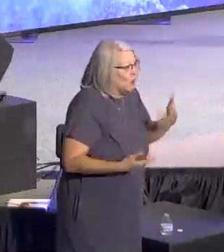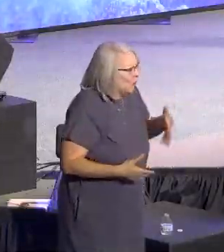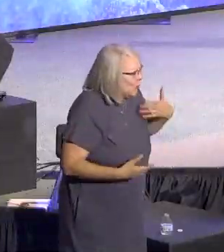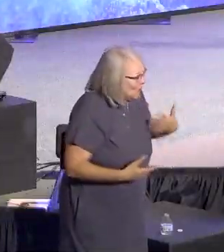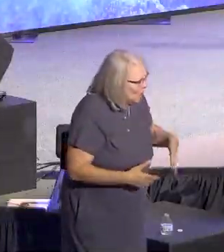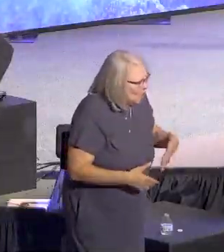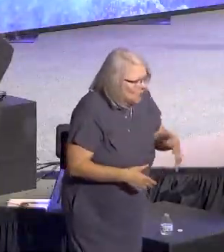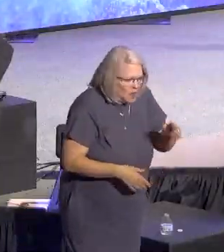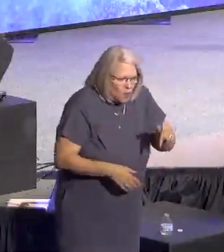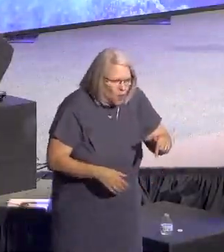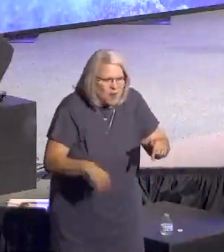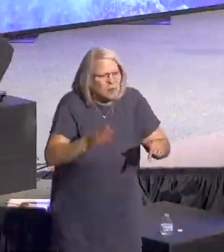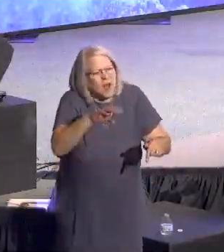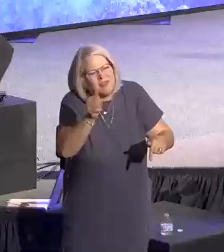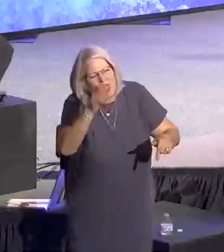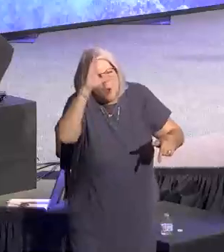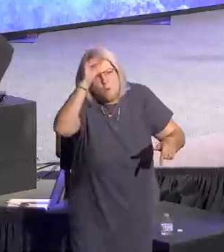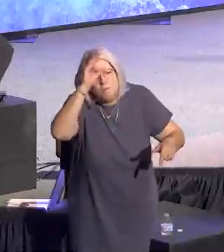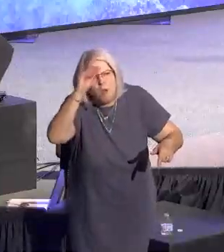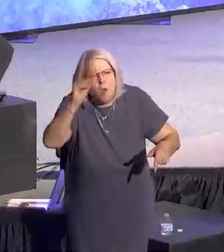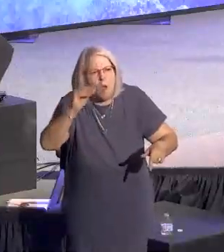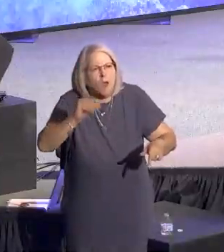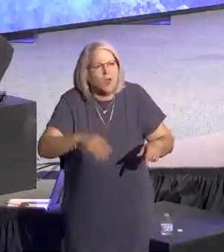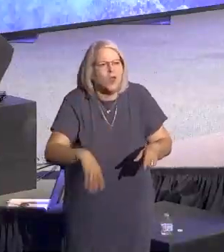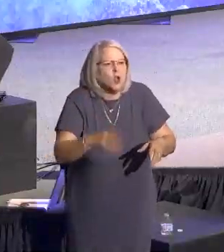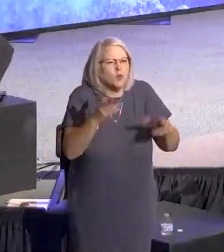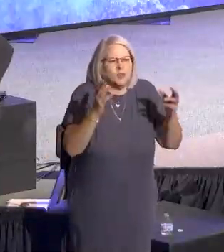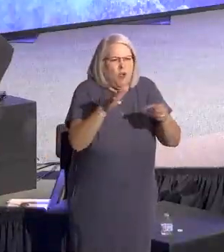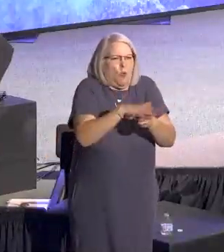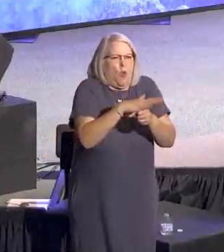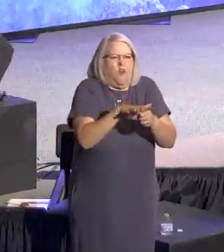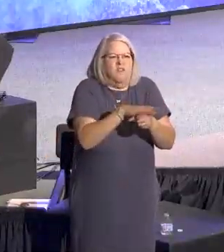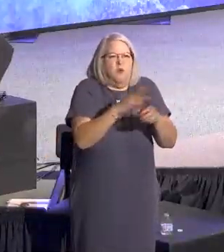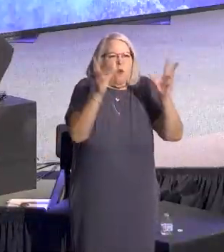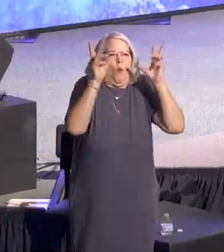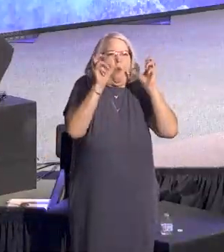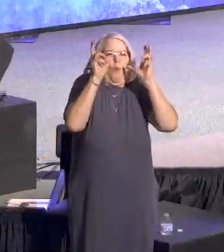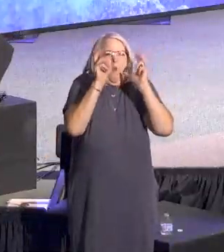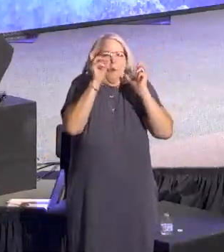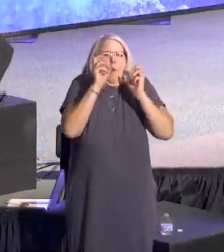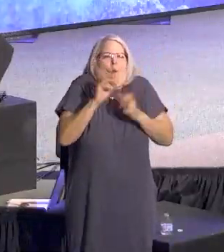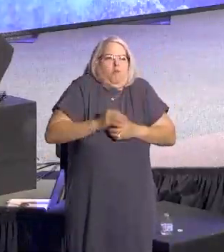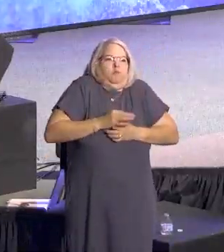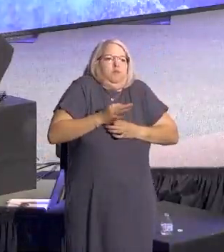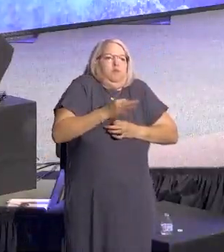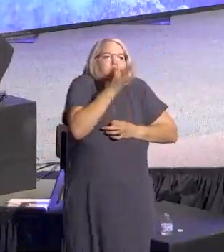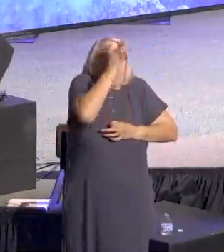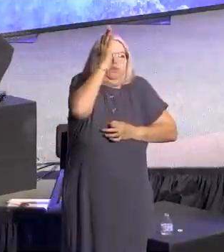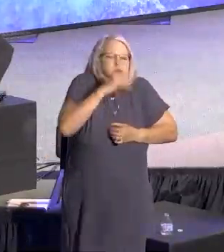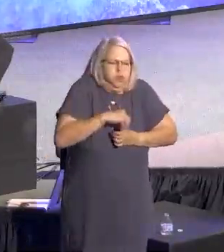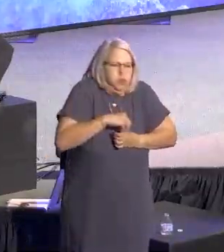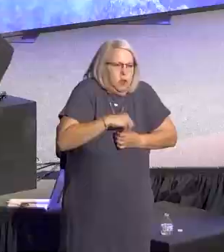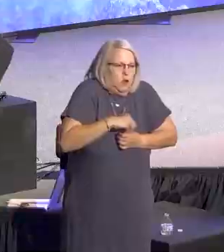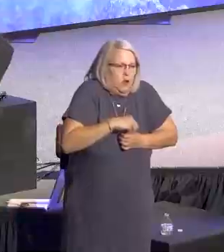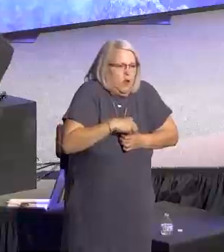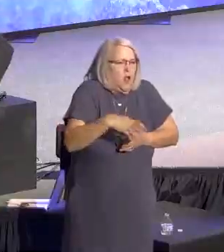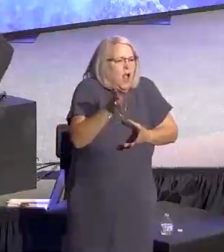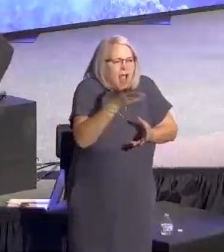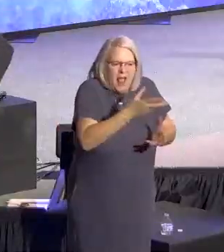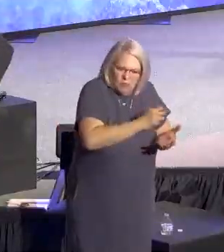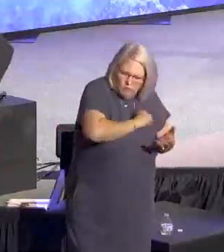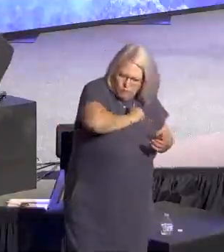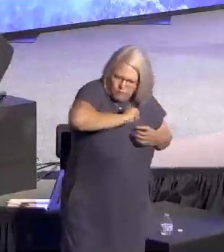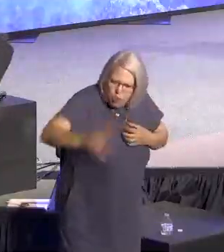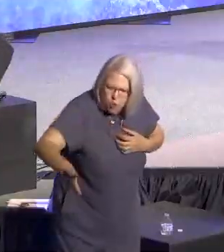was promiscuous and was so ashamed that she wouldn't even come to the well when other people came. And was probably under so